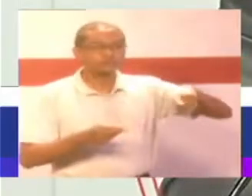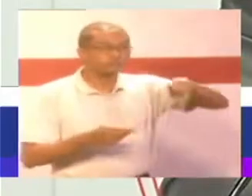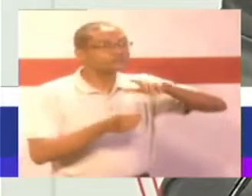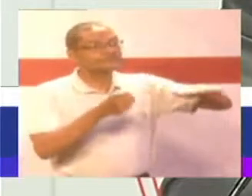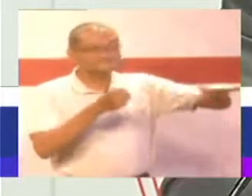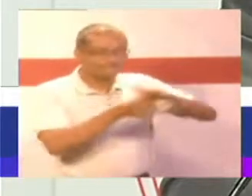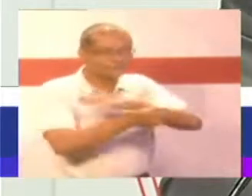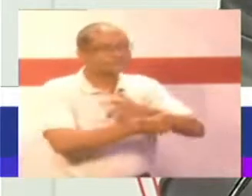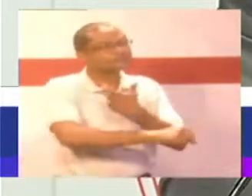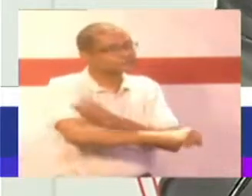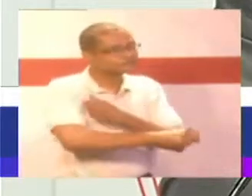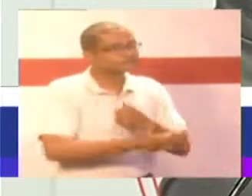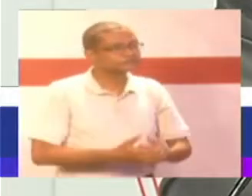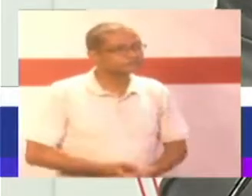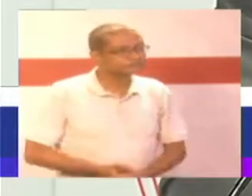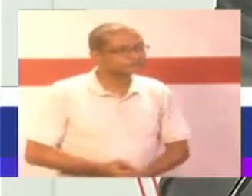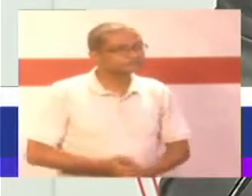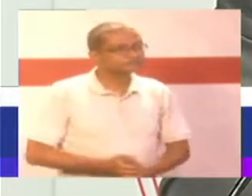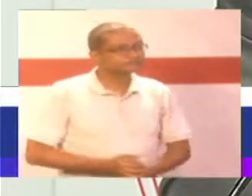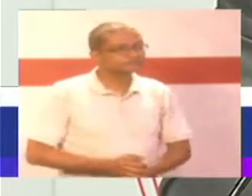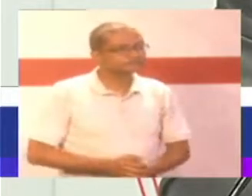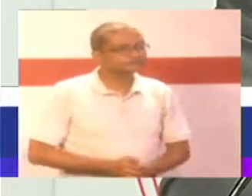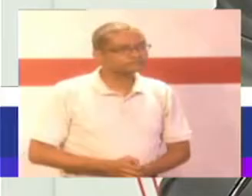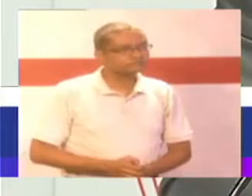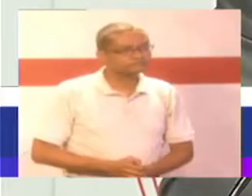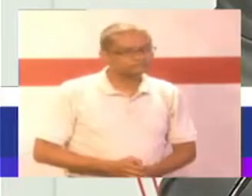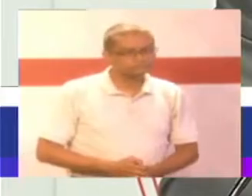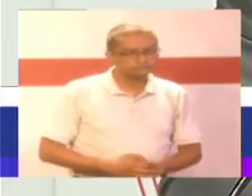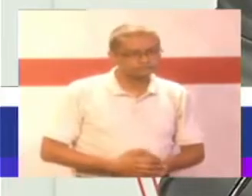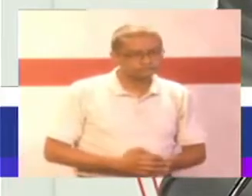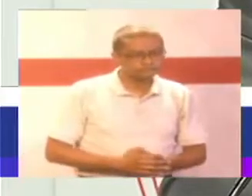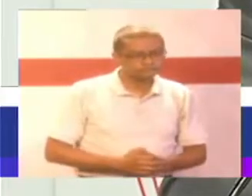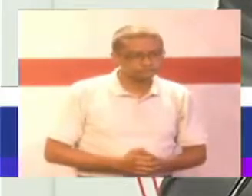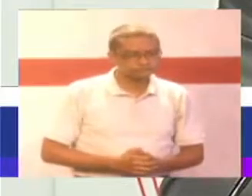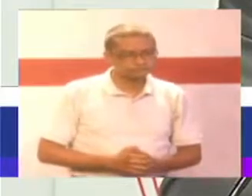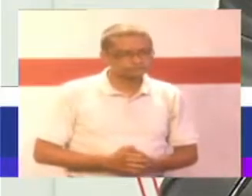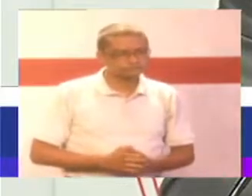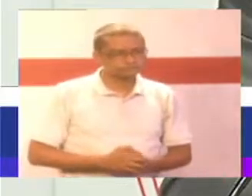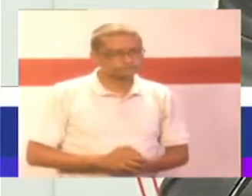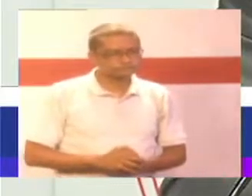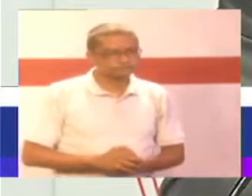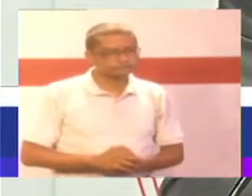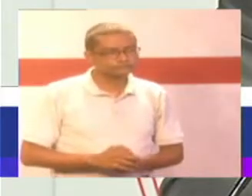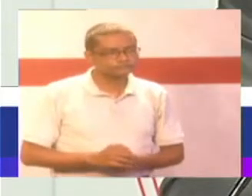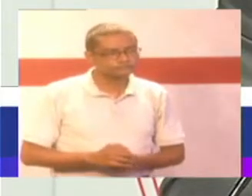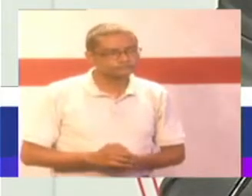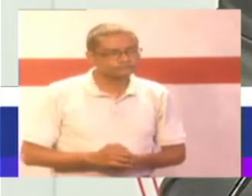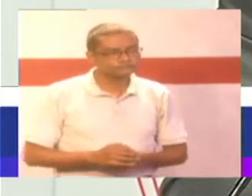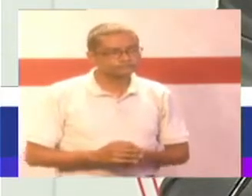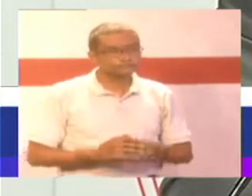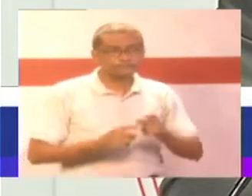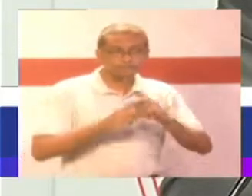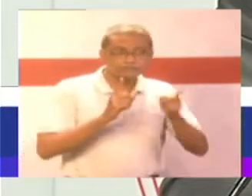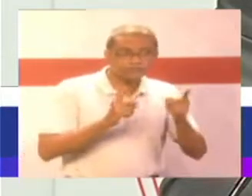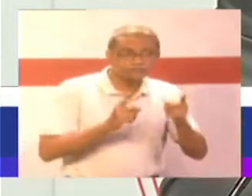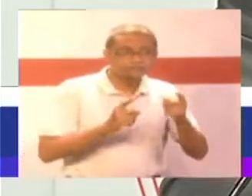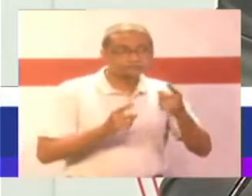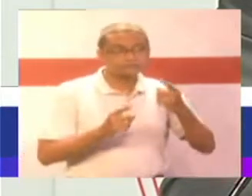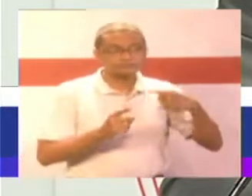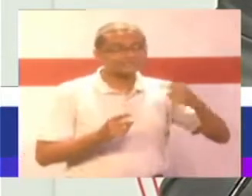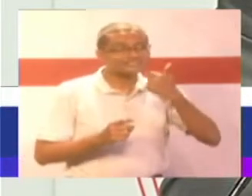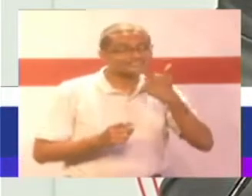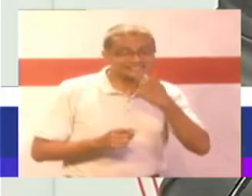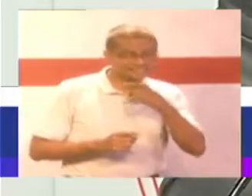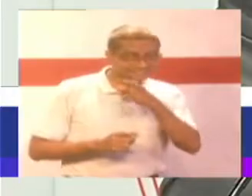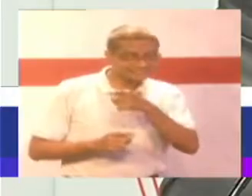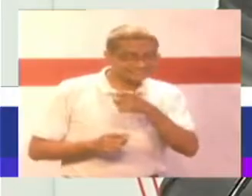it is economically viable and valuable, it isn't considered absolutely essential, and therefore you can